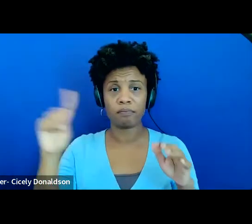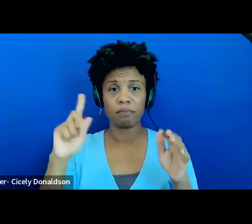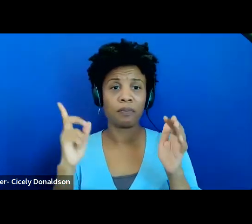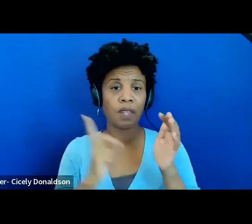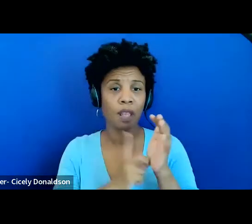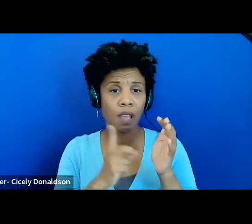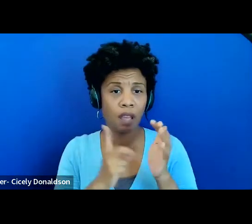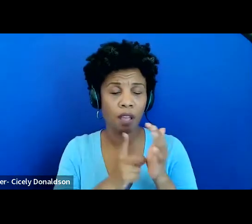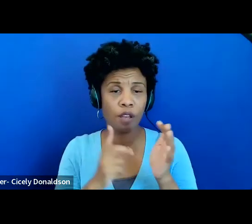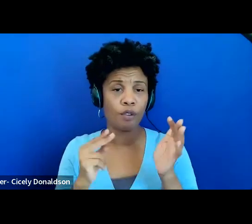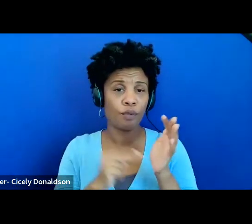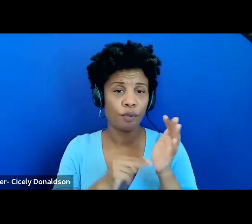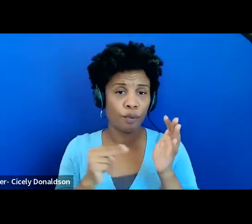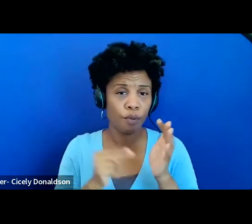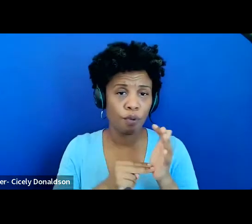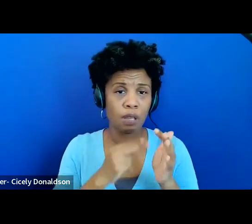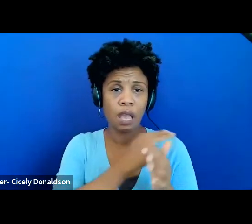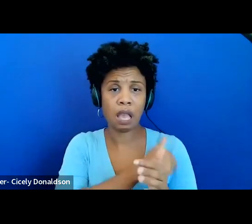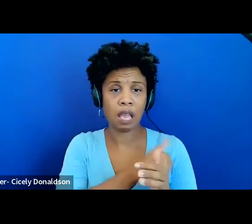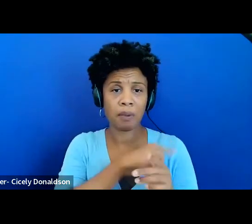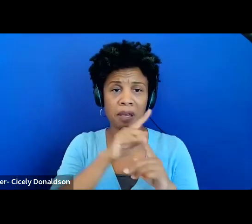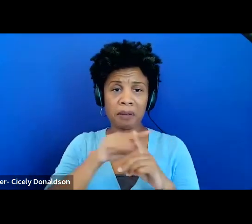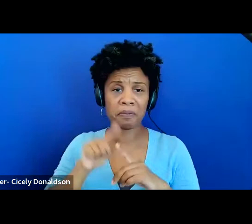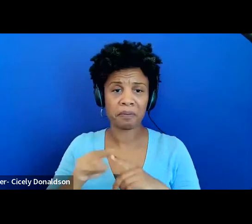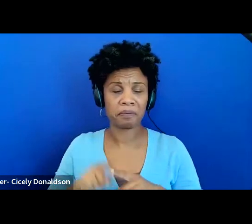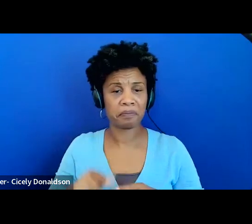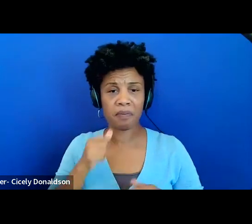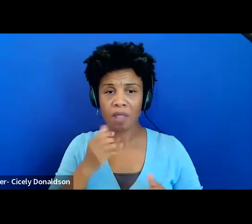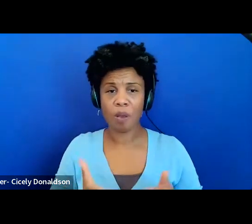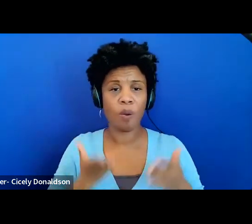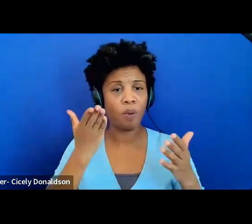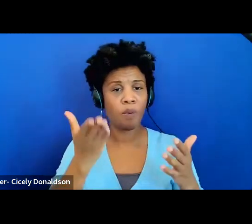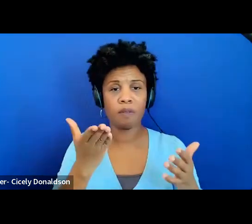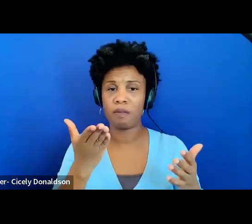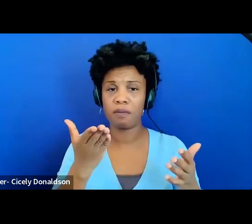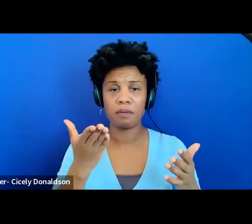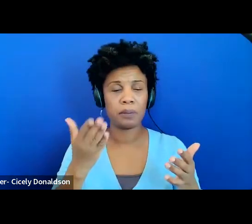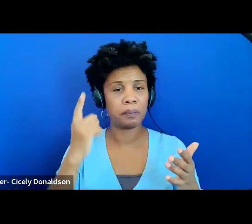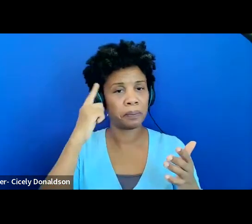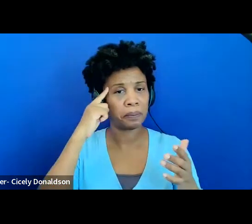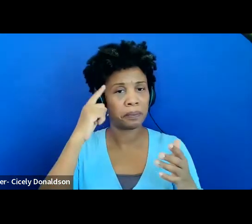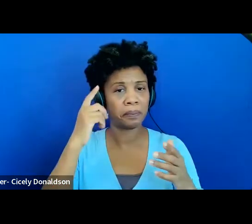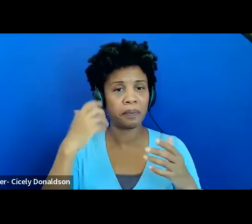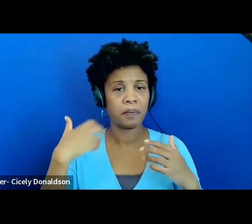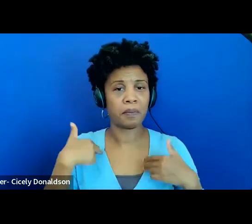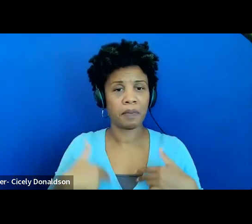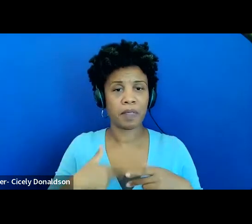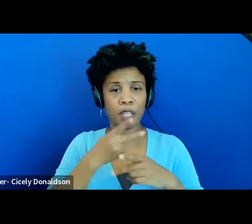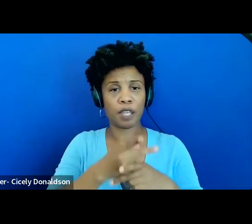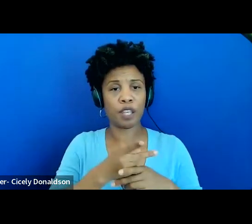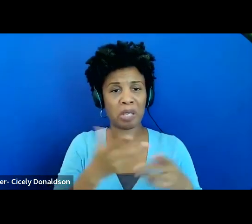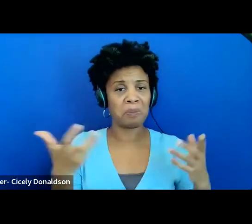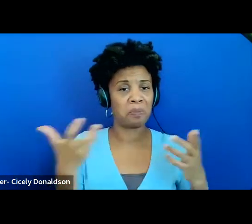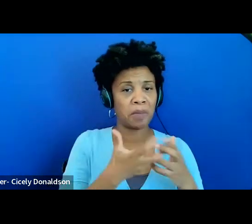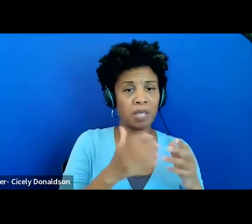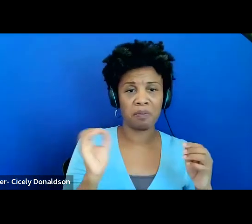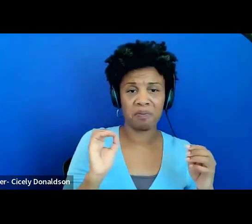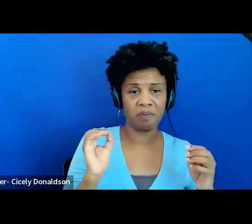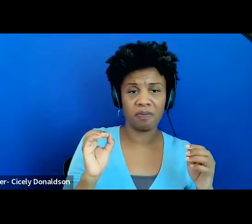offer or encourage mental stability for our community and directed their efforts elsewhere.